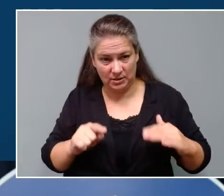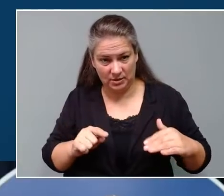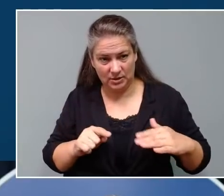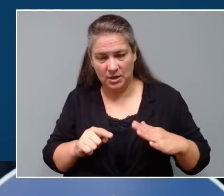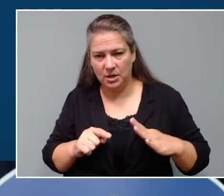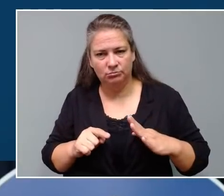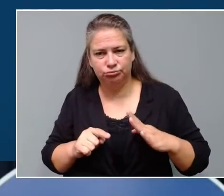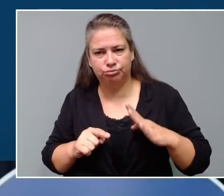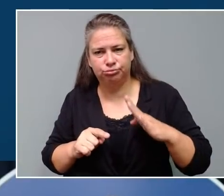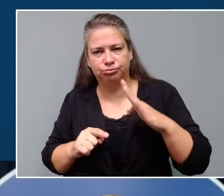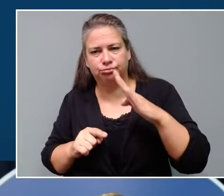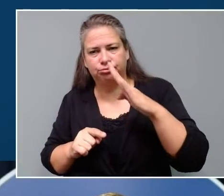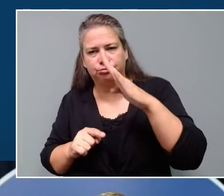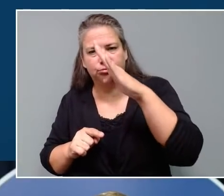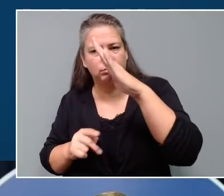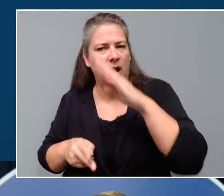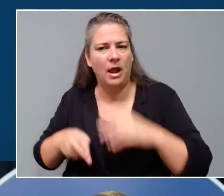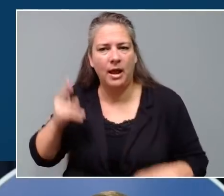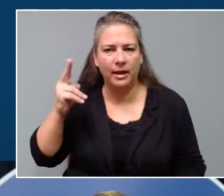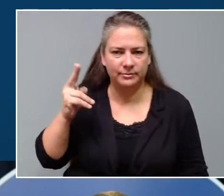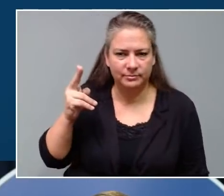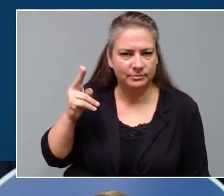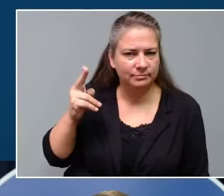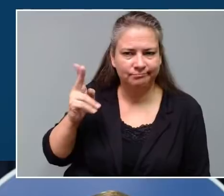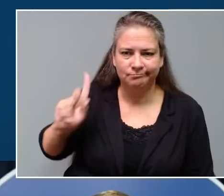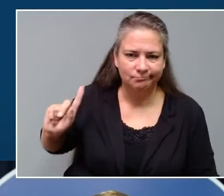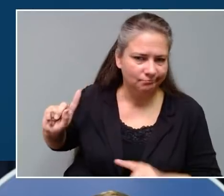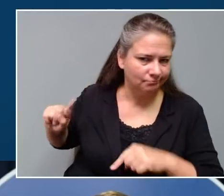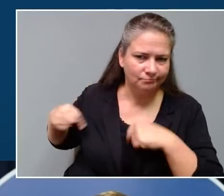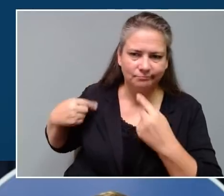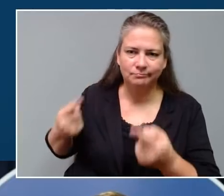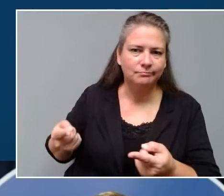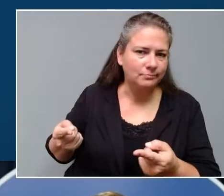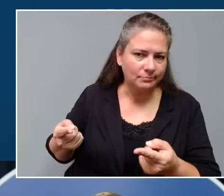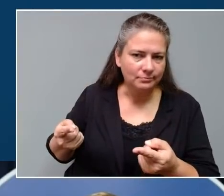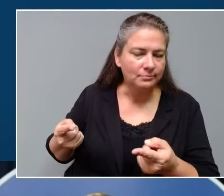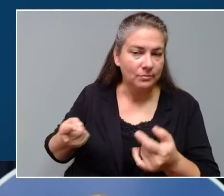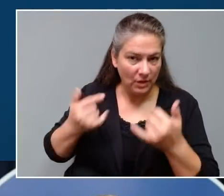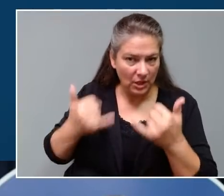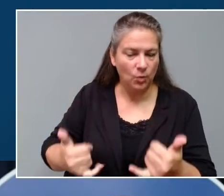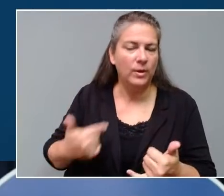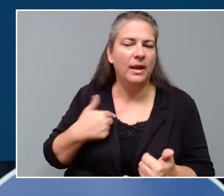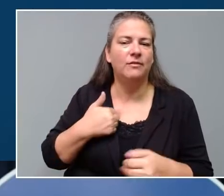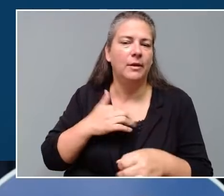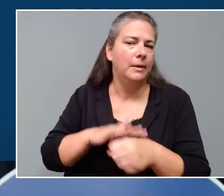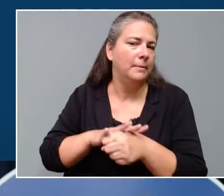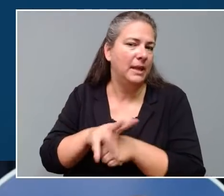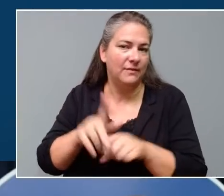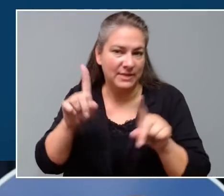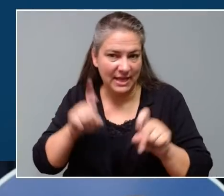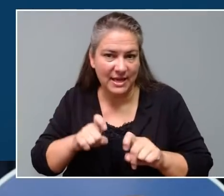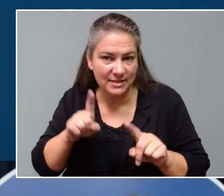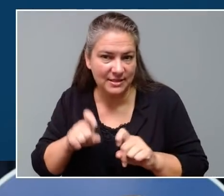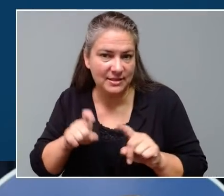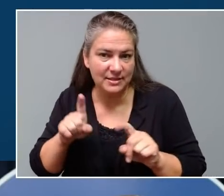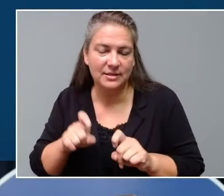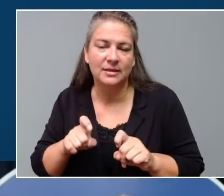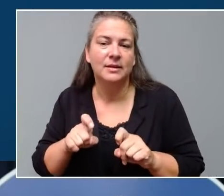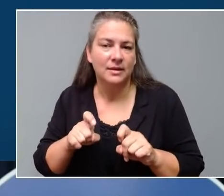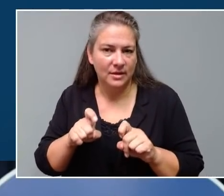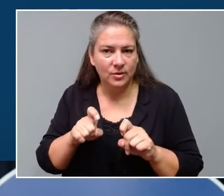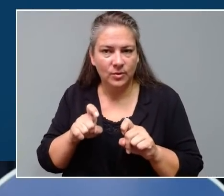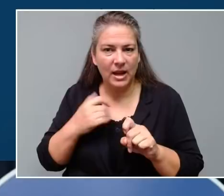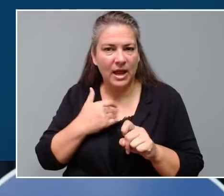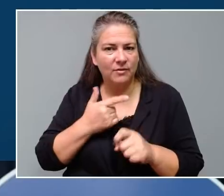ever since at least we have enough tests to have an accurate rate. We